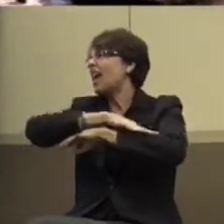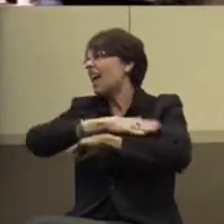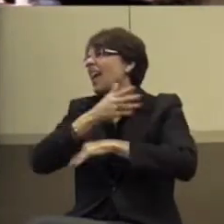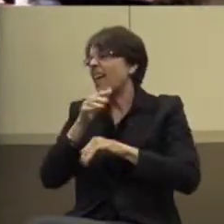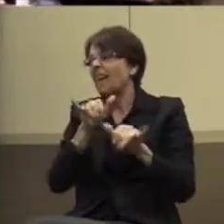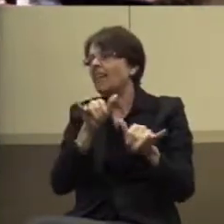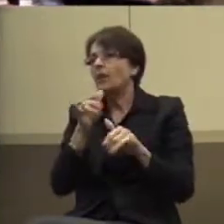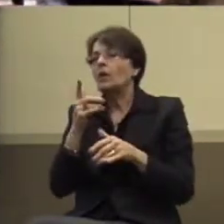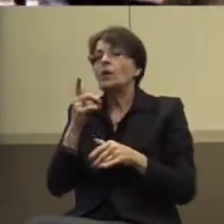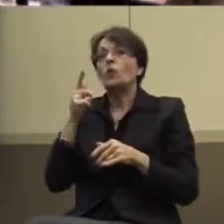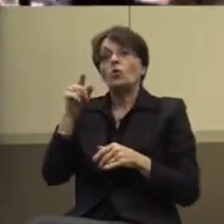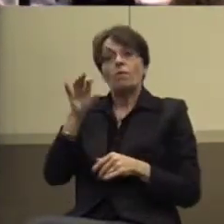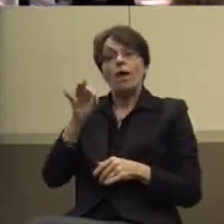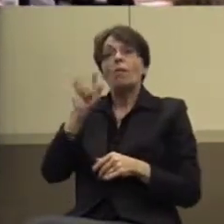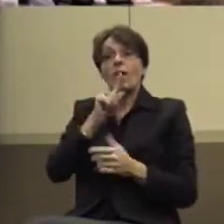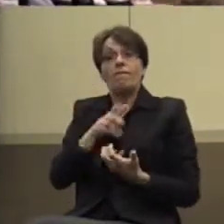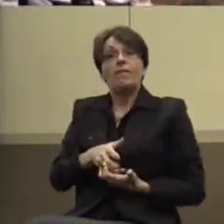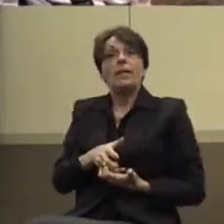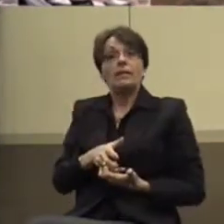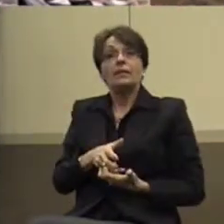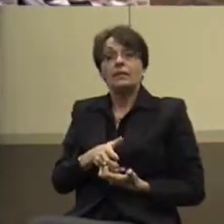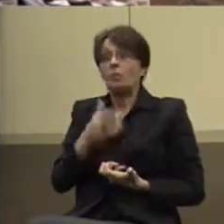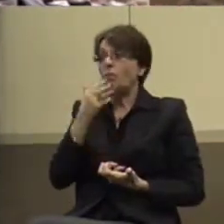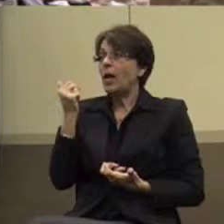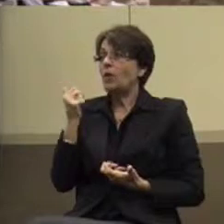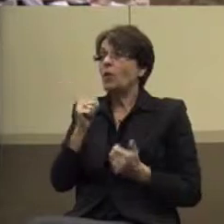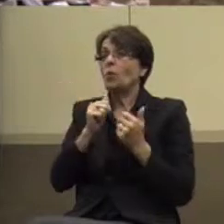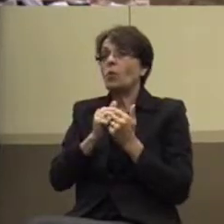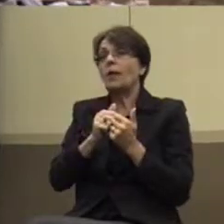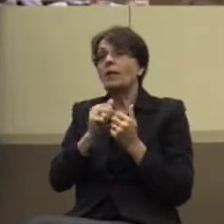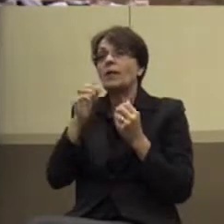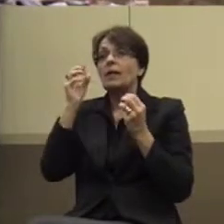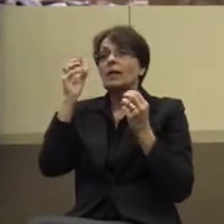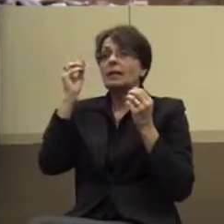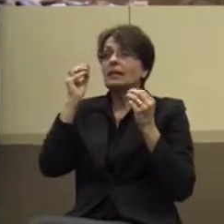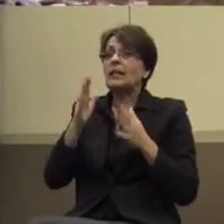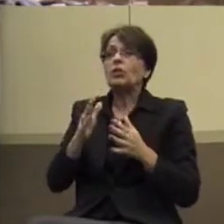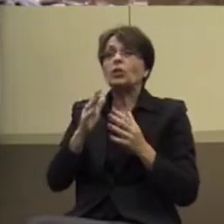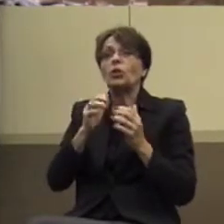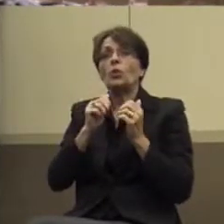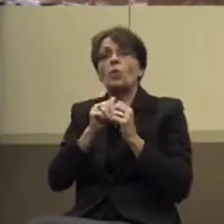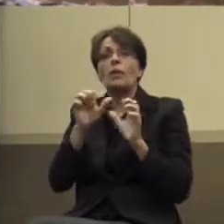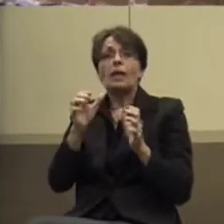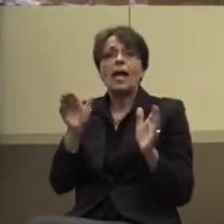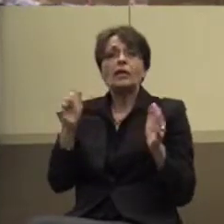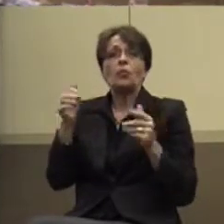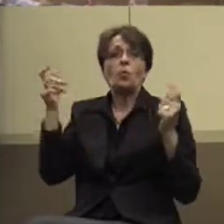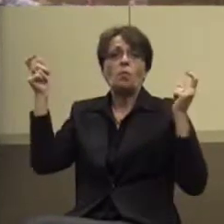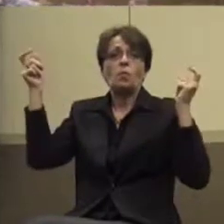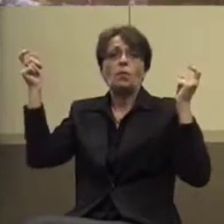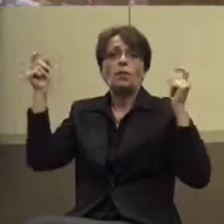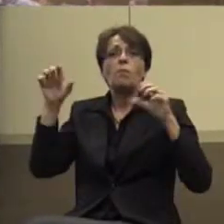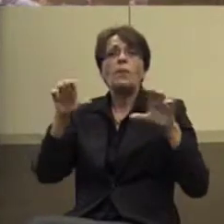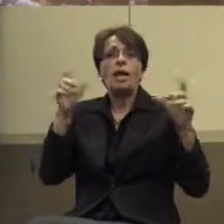And that you found that fits in more better with like the teacher with their classroom behavior management system, right?